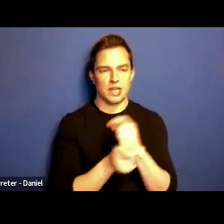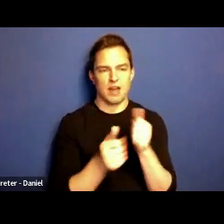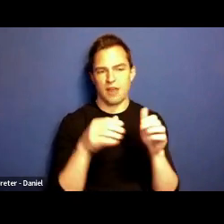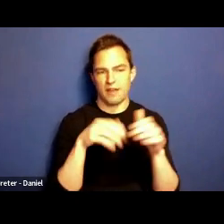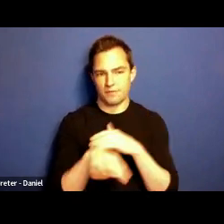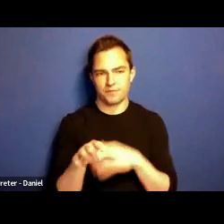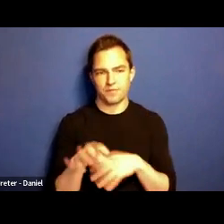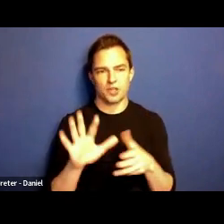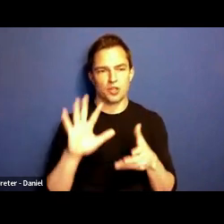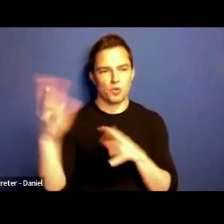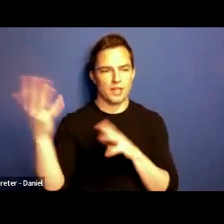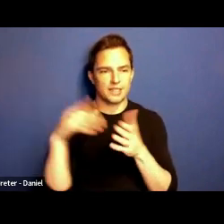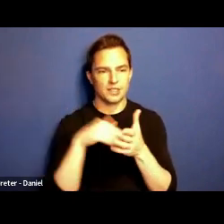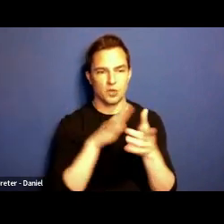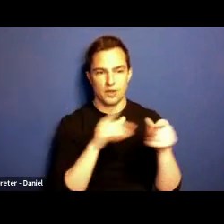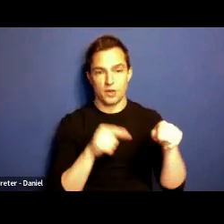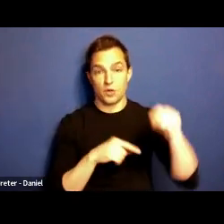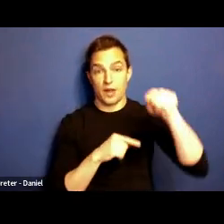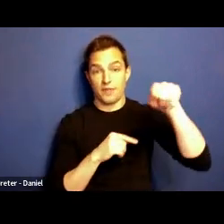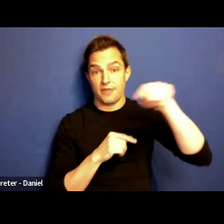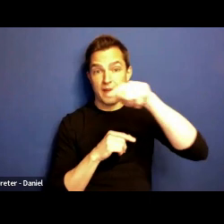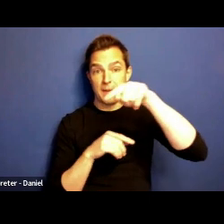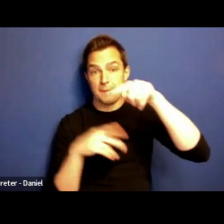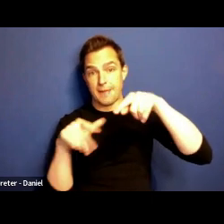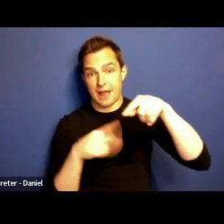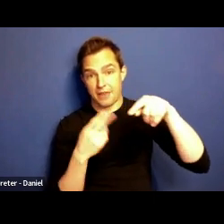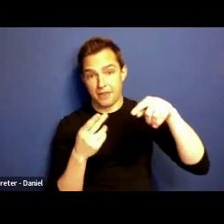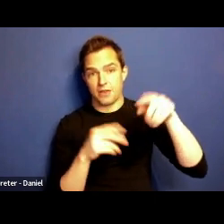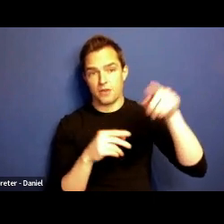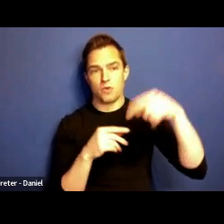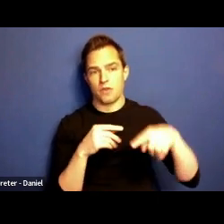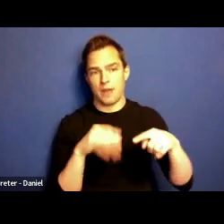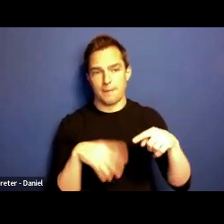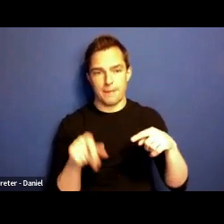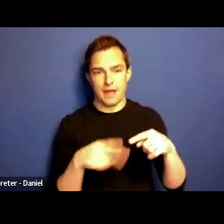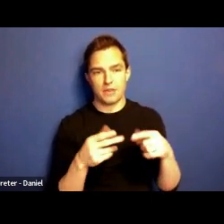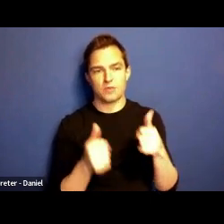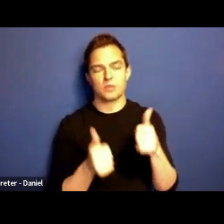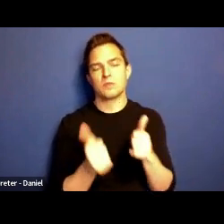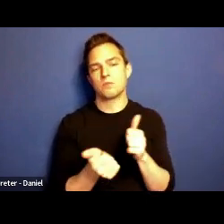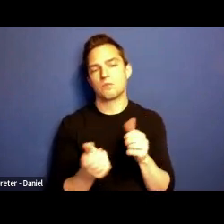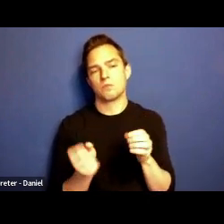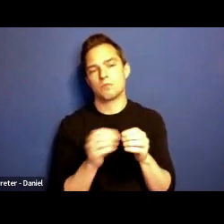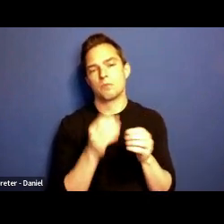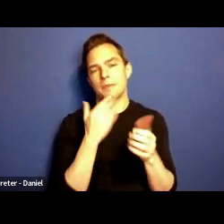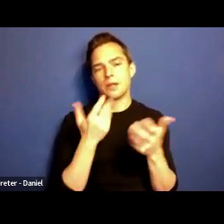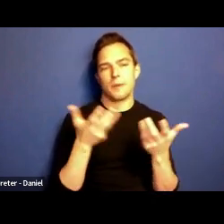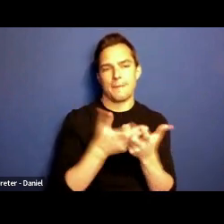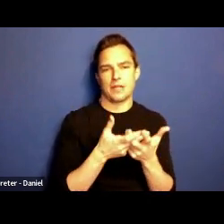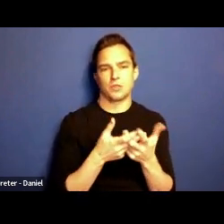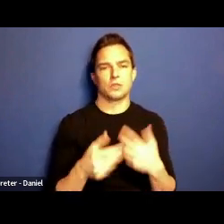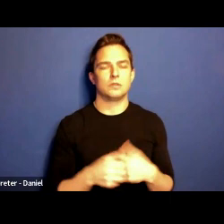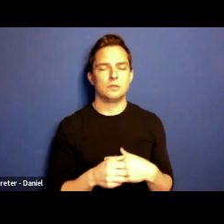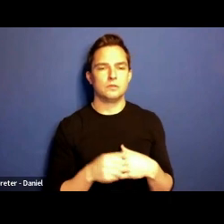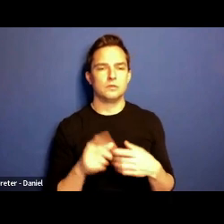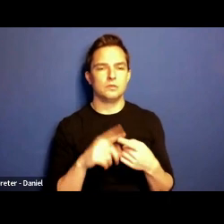when a crisis occurs. They're going to go down the path that's likely to be the well-matched, better matched to the